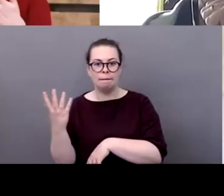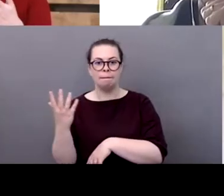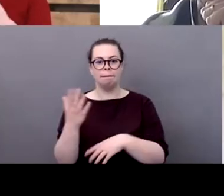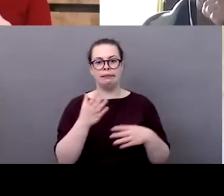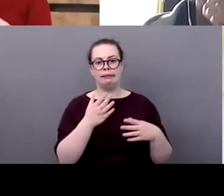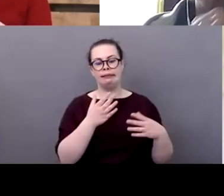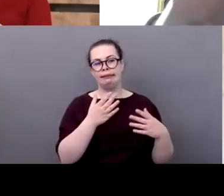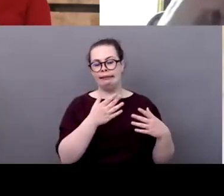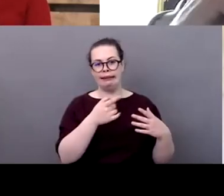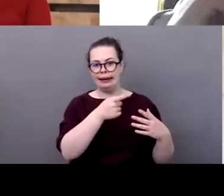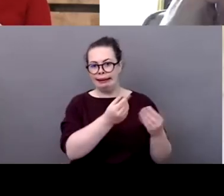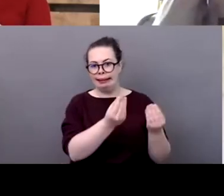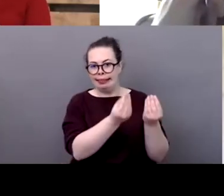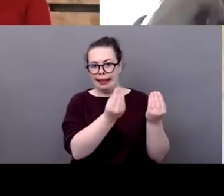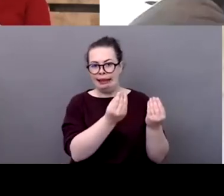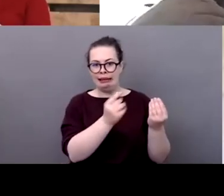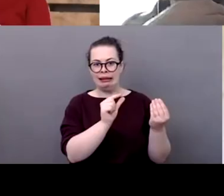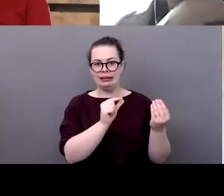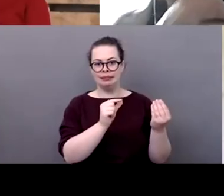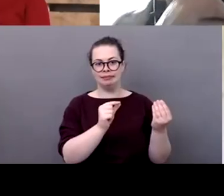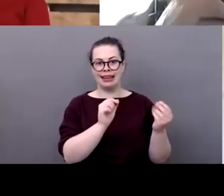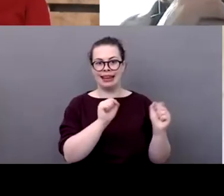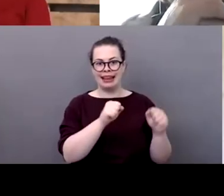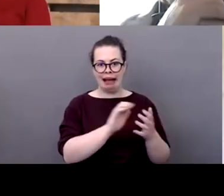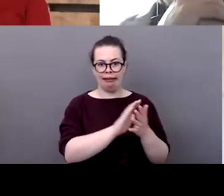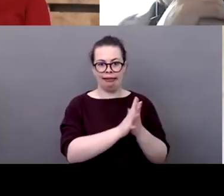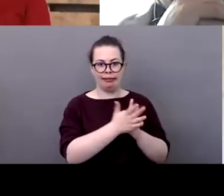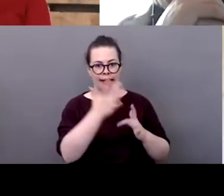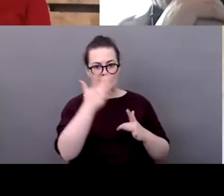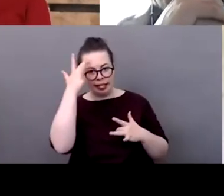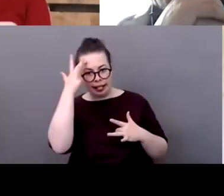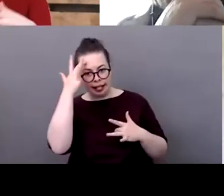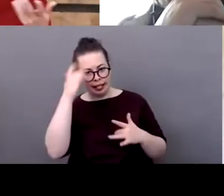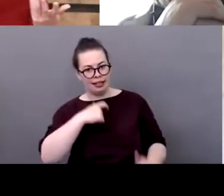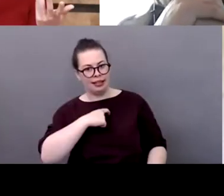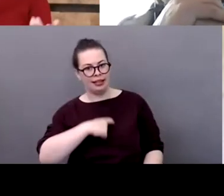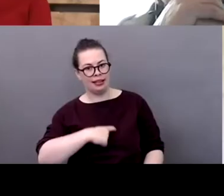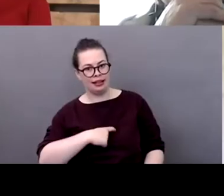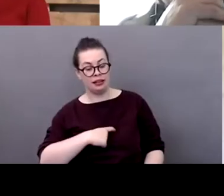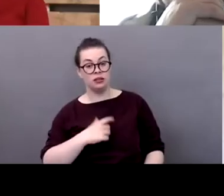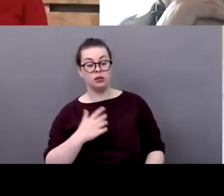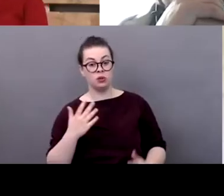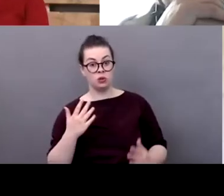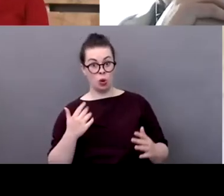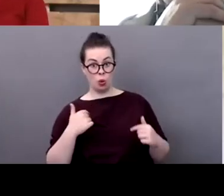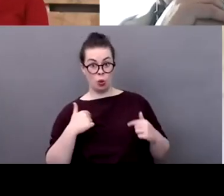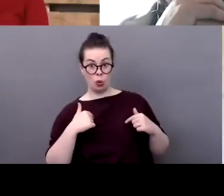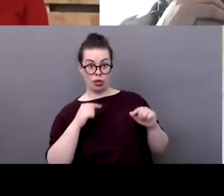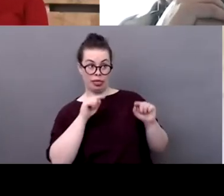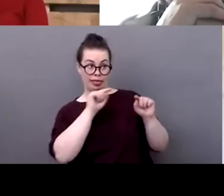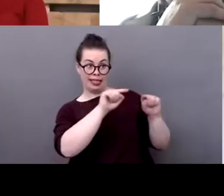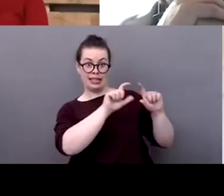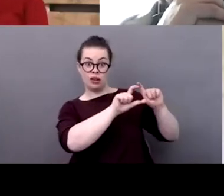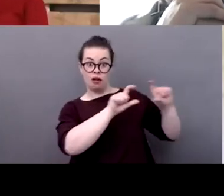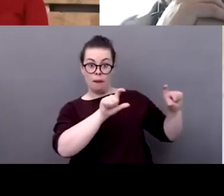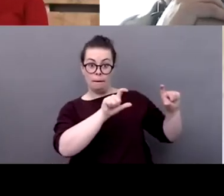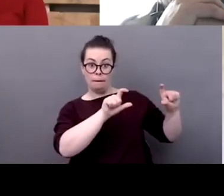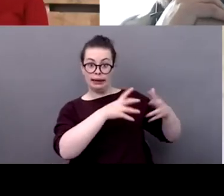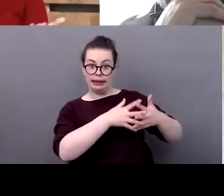Do we need to put pressure on the companies that are actually bringing those products to you? Can